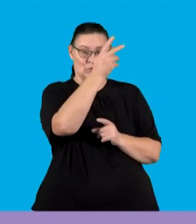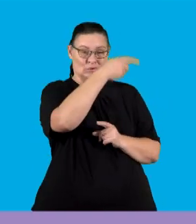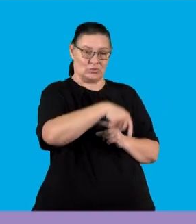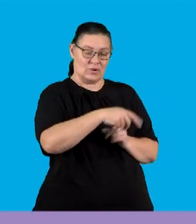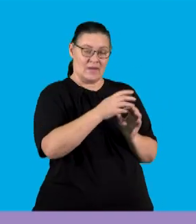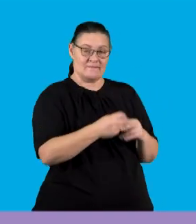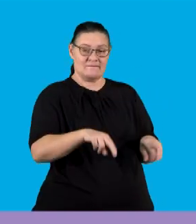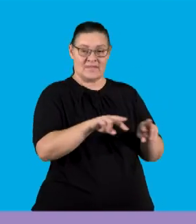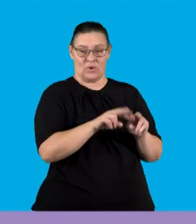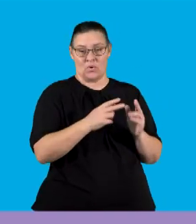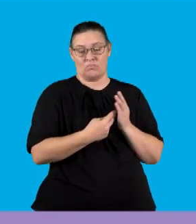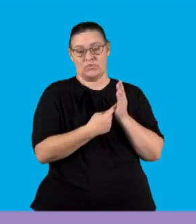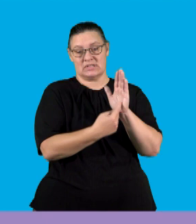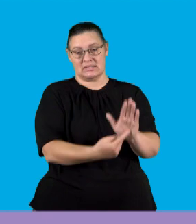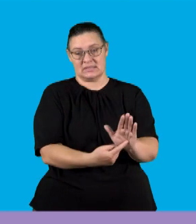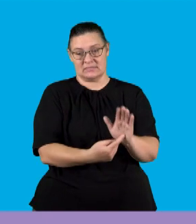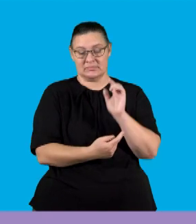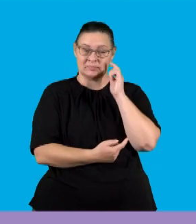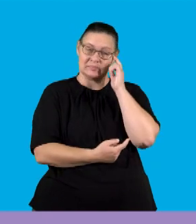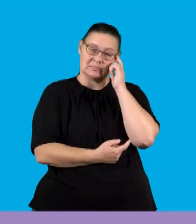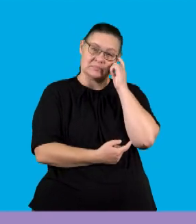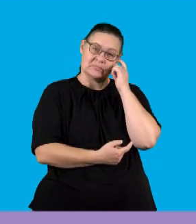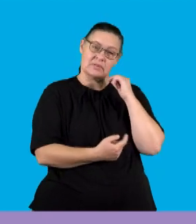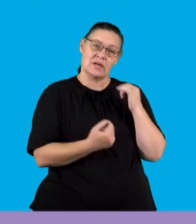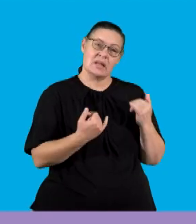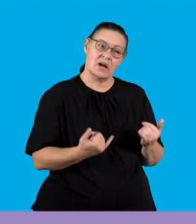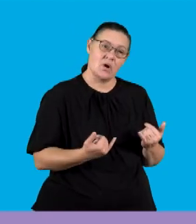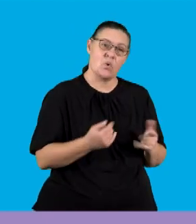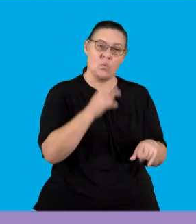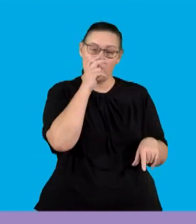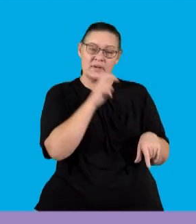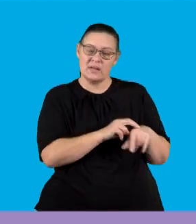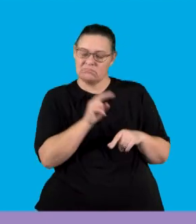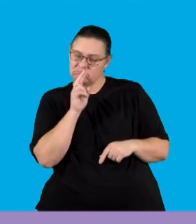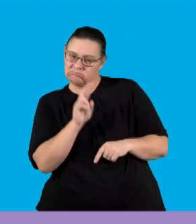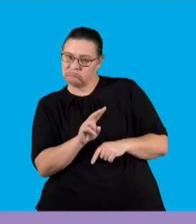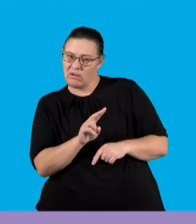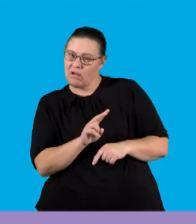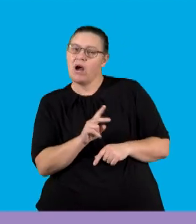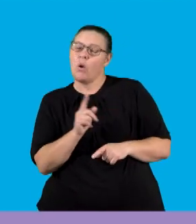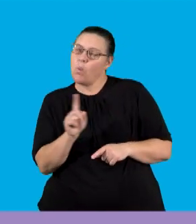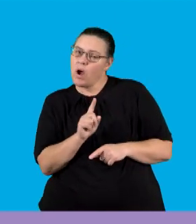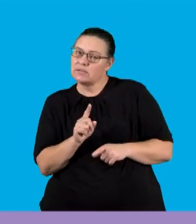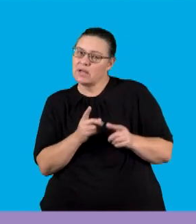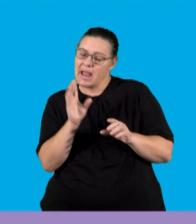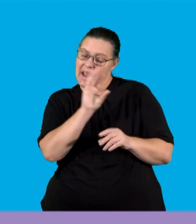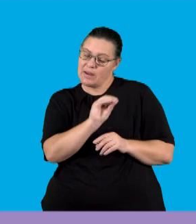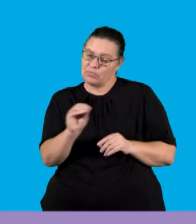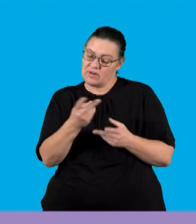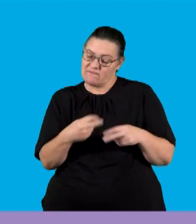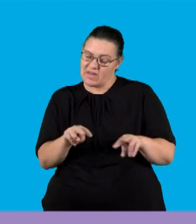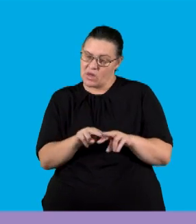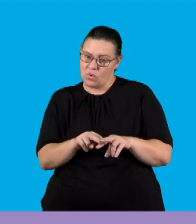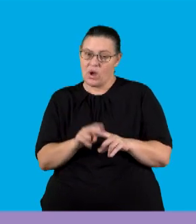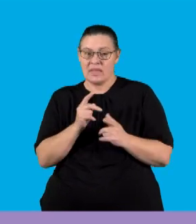are presented to us. So now we need to see what happens to these input values